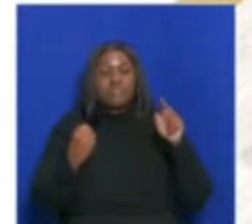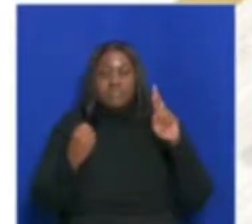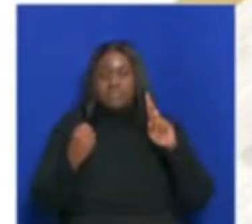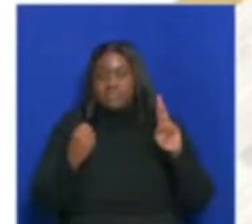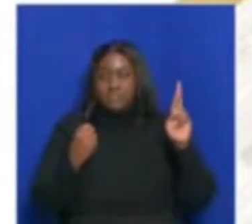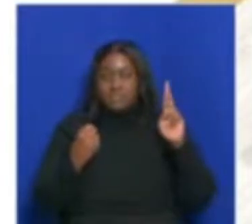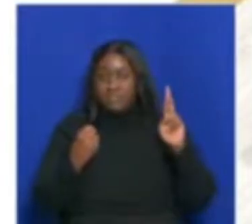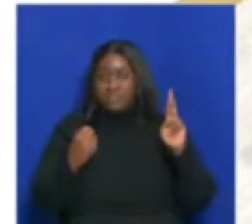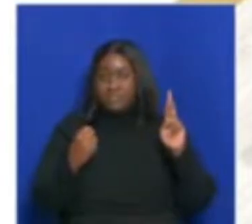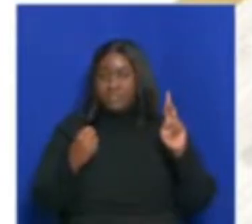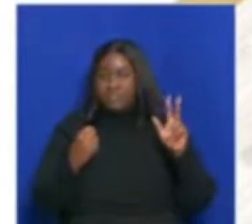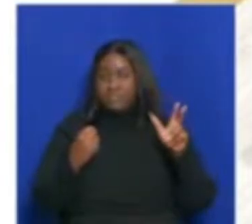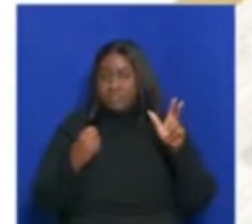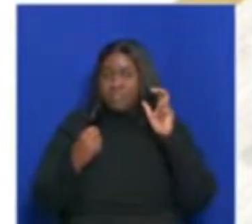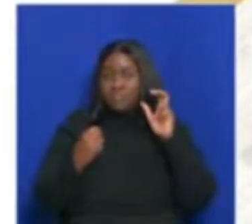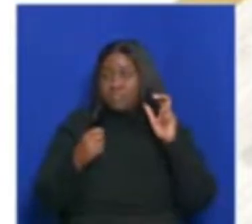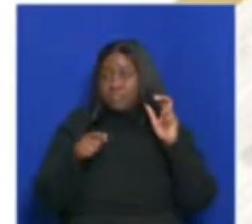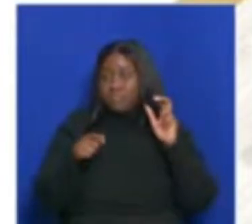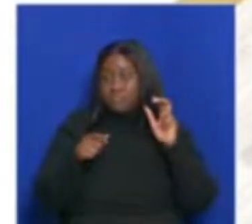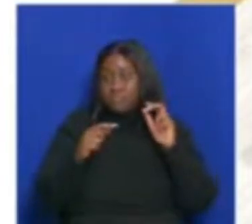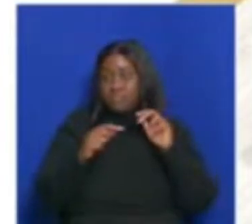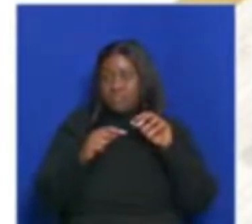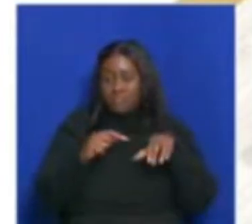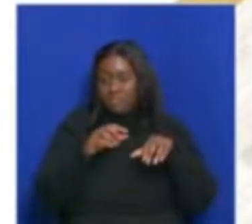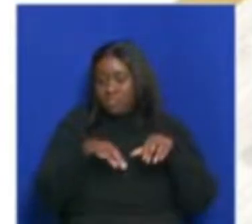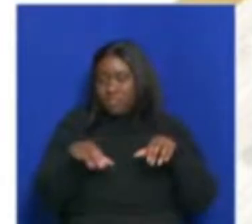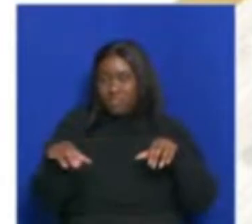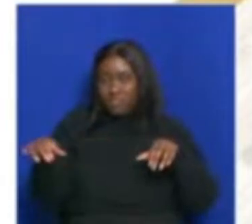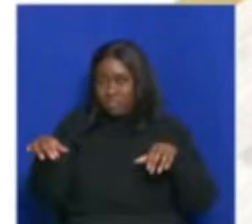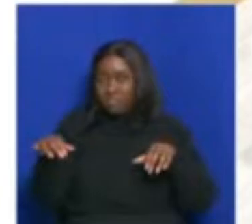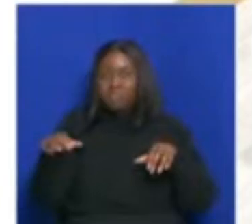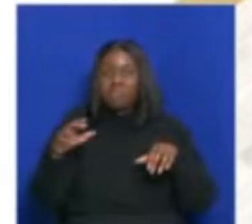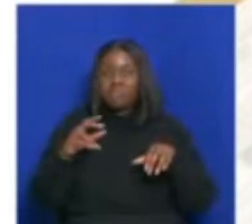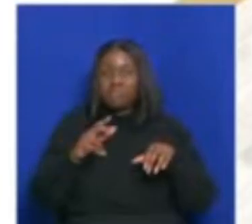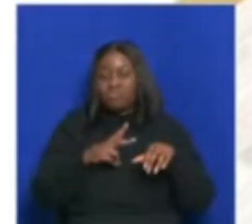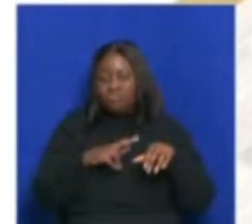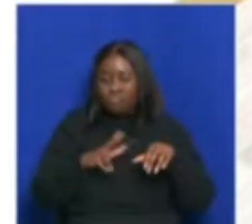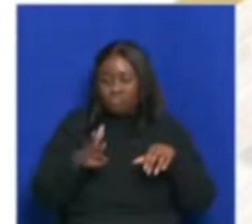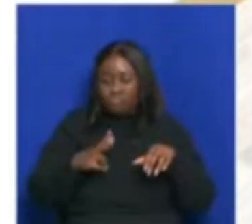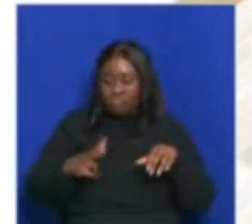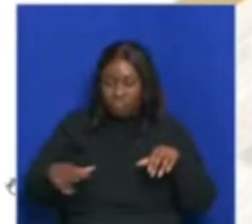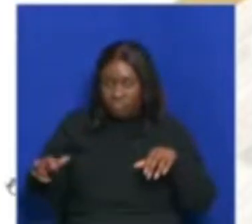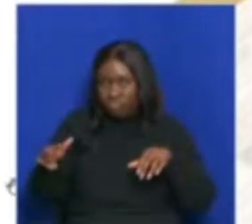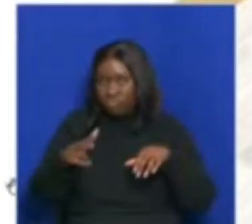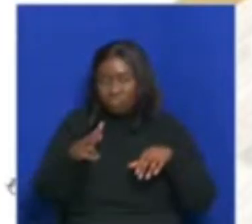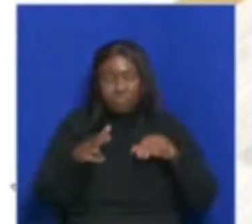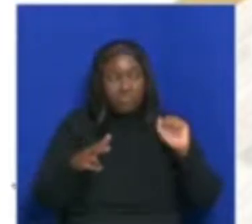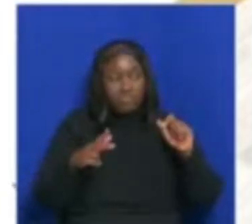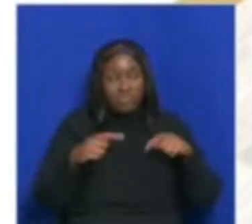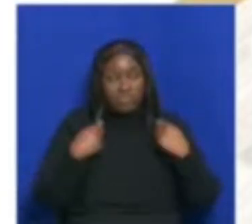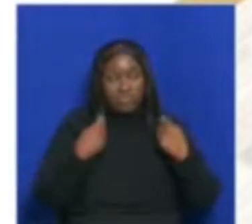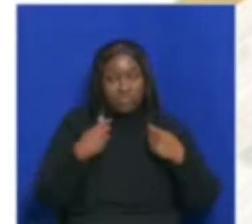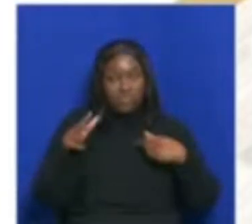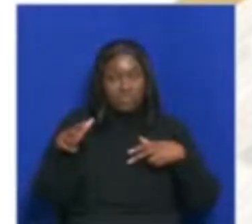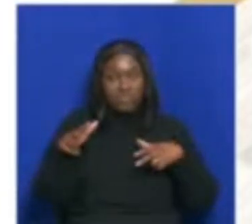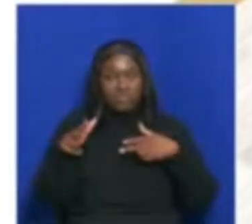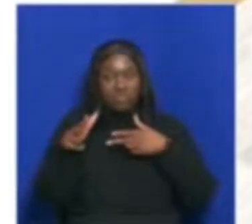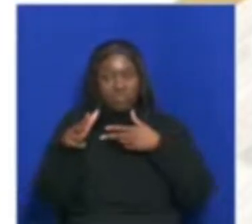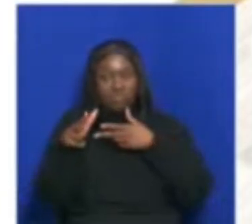estate. He and his team followed the vehicle, cornered it, and brought it to an halt alongside the